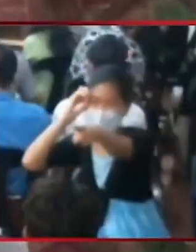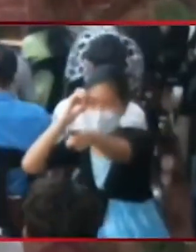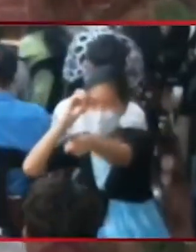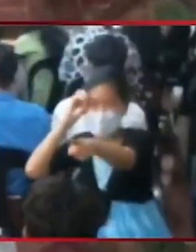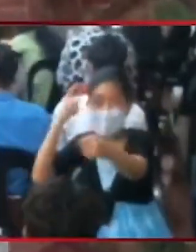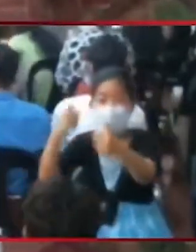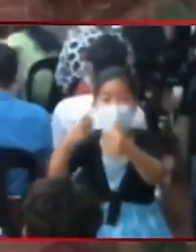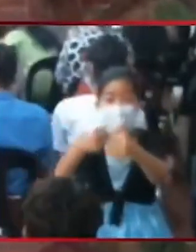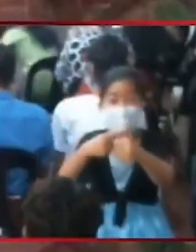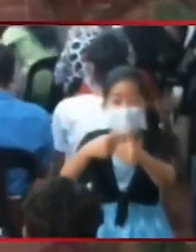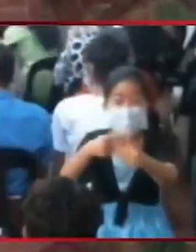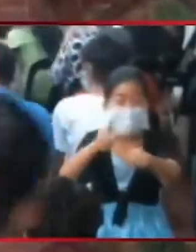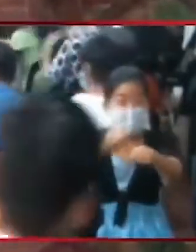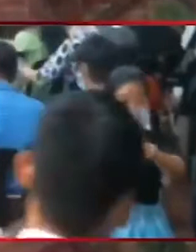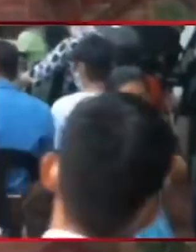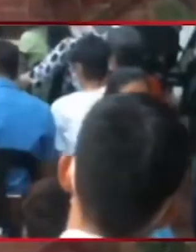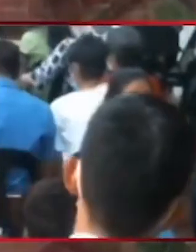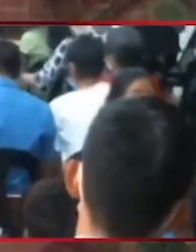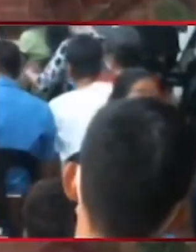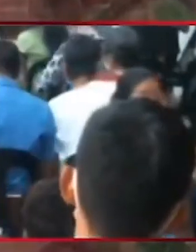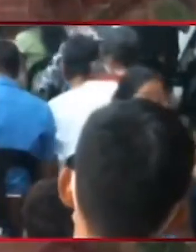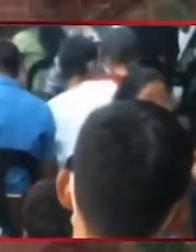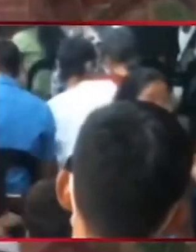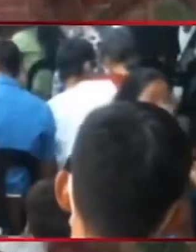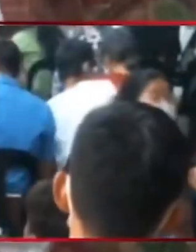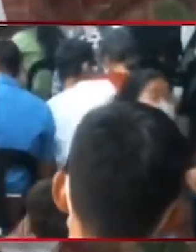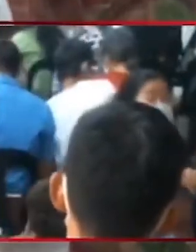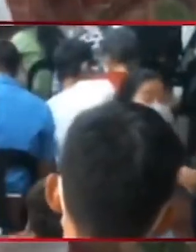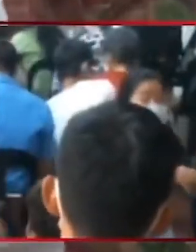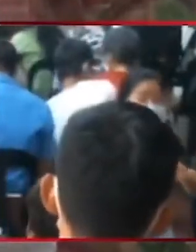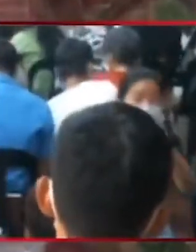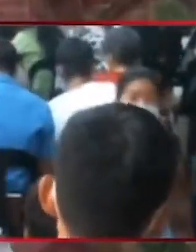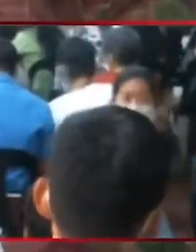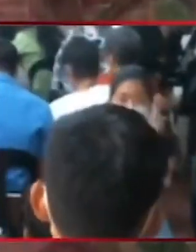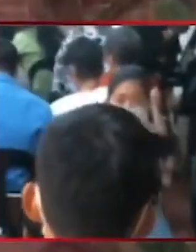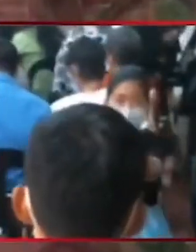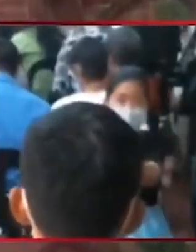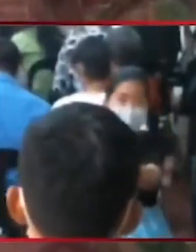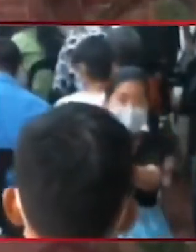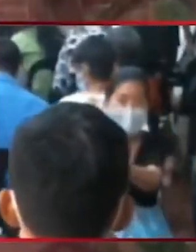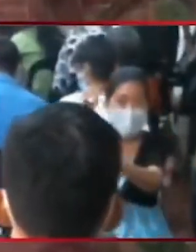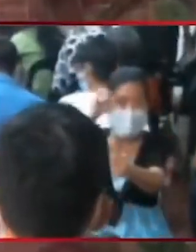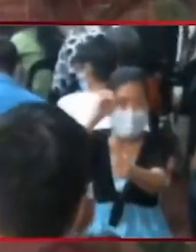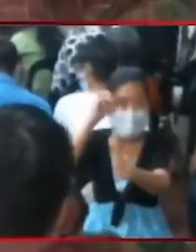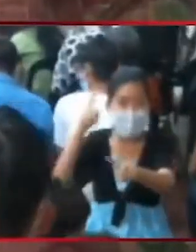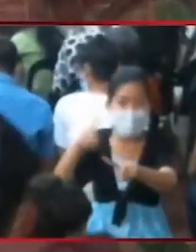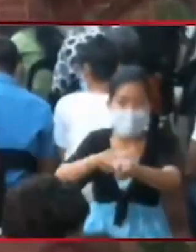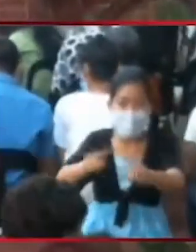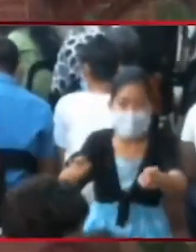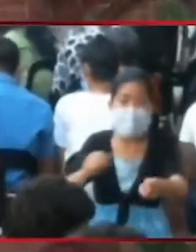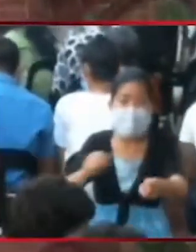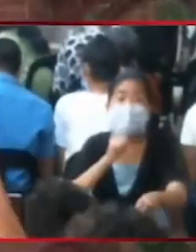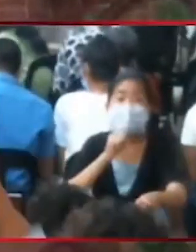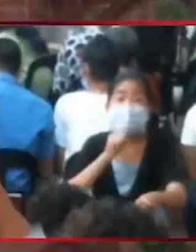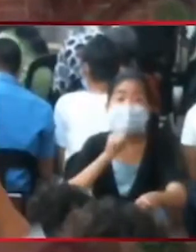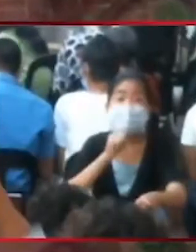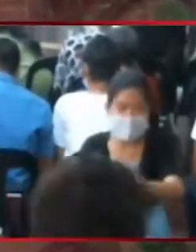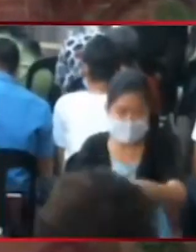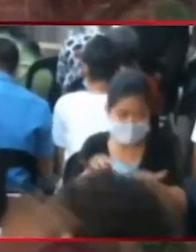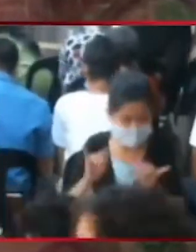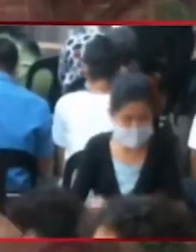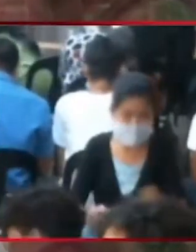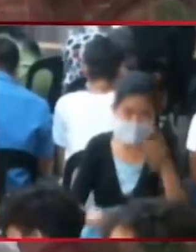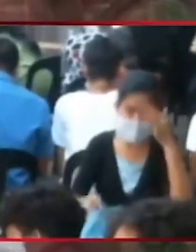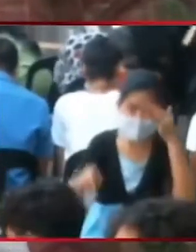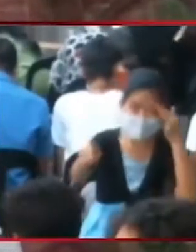two chapters. I did not pick a particular verse, but we'll get there anyway, and God will